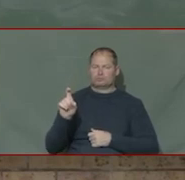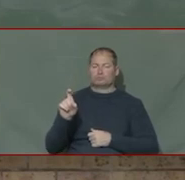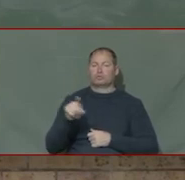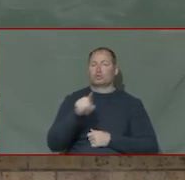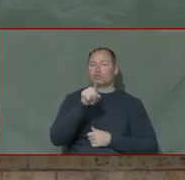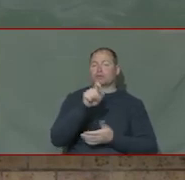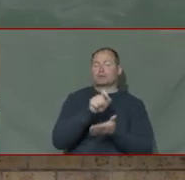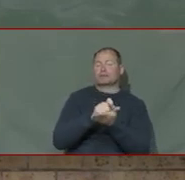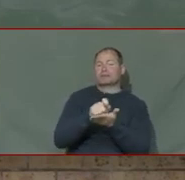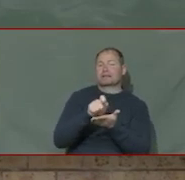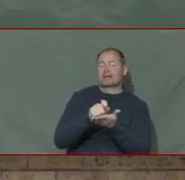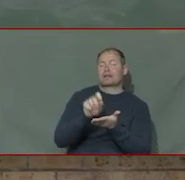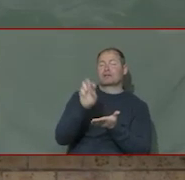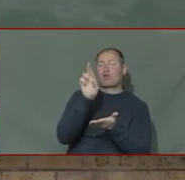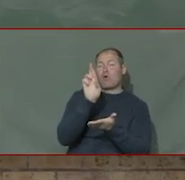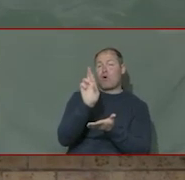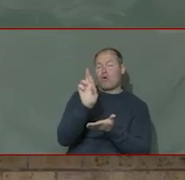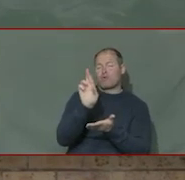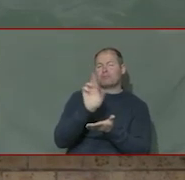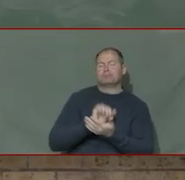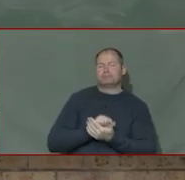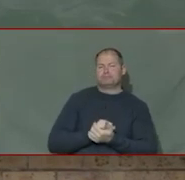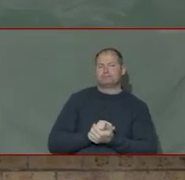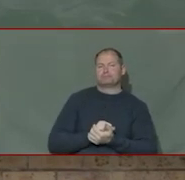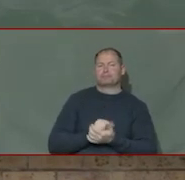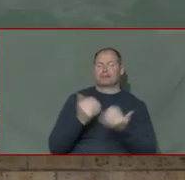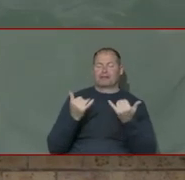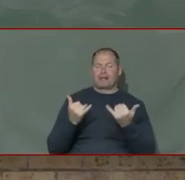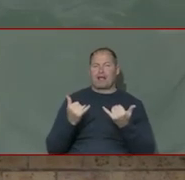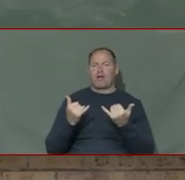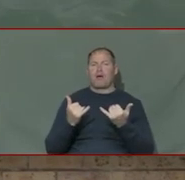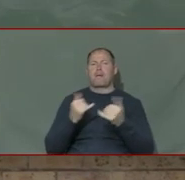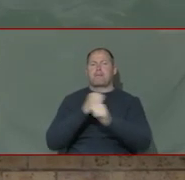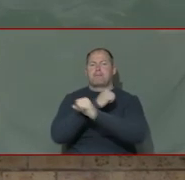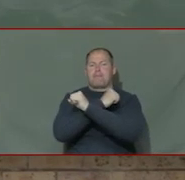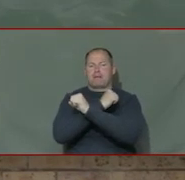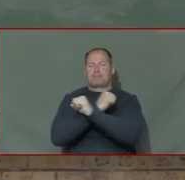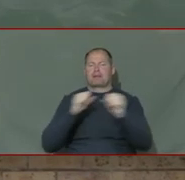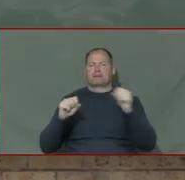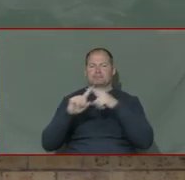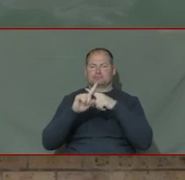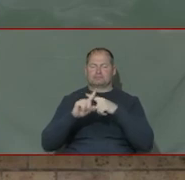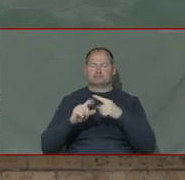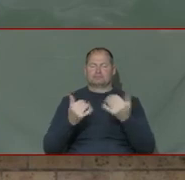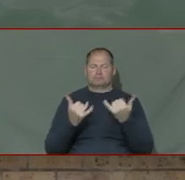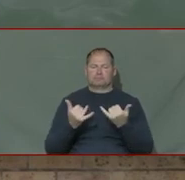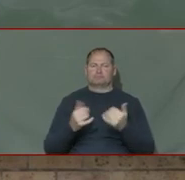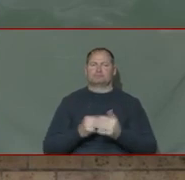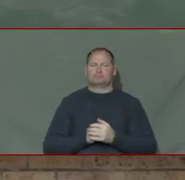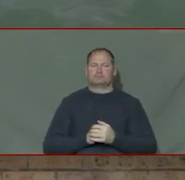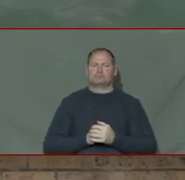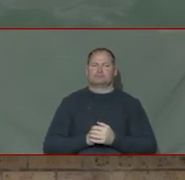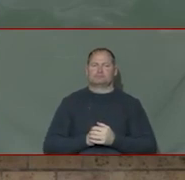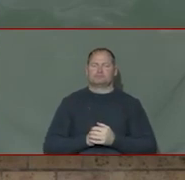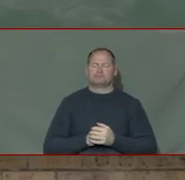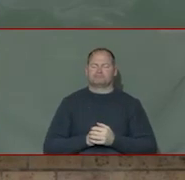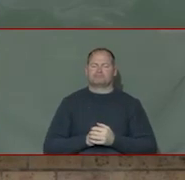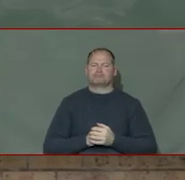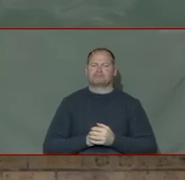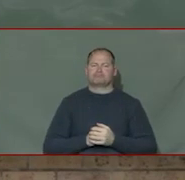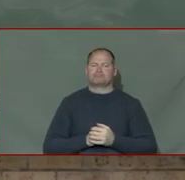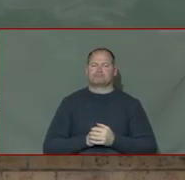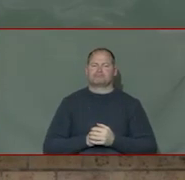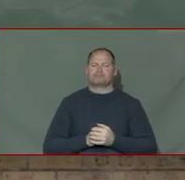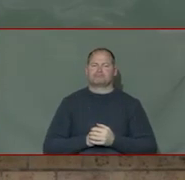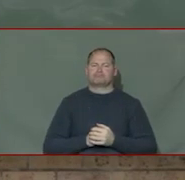express r. So now we're going to cross multiply r times that. We're just going to interchange that. So r is